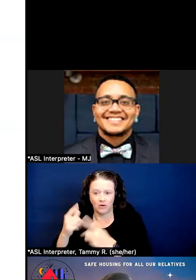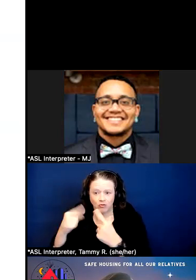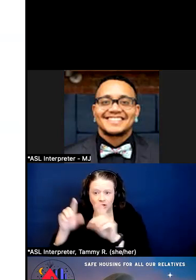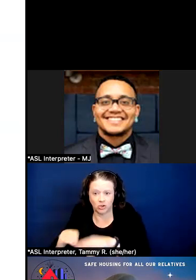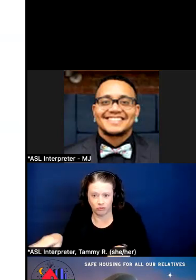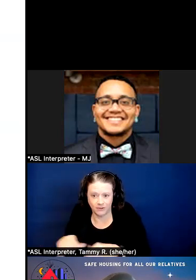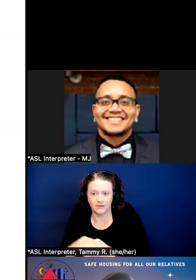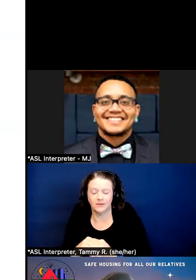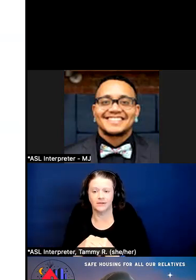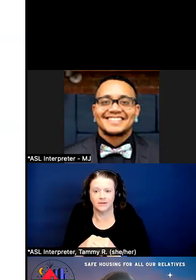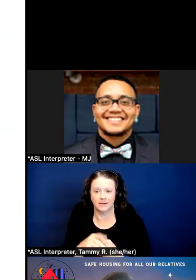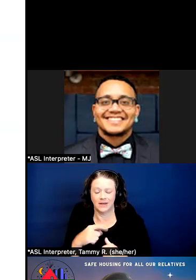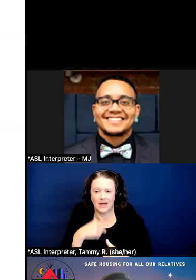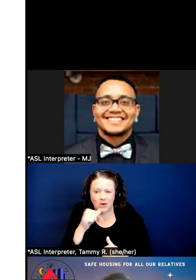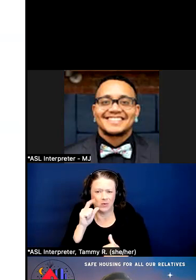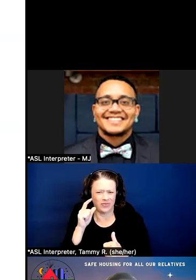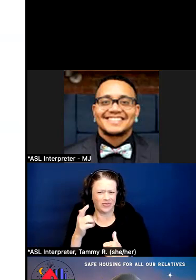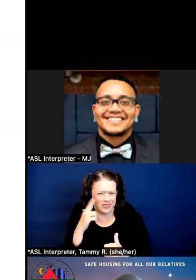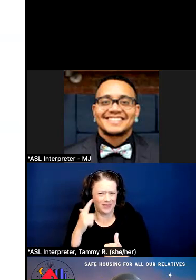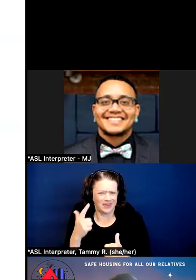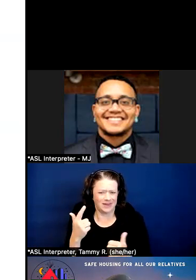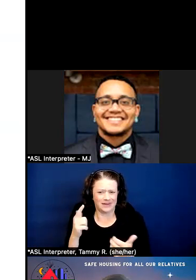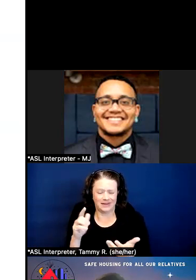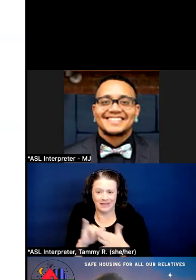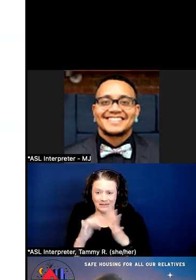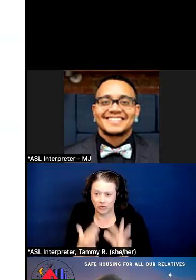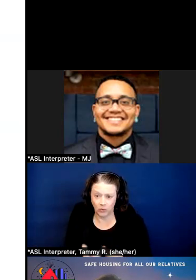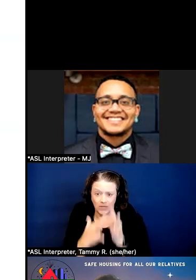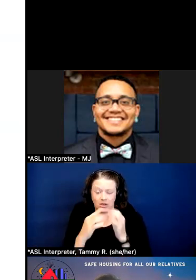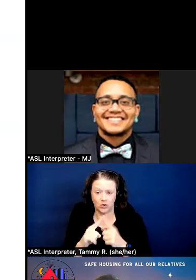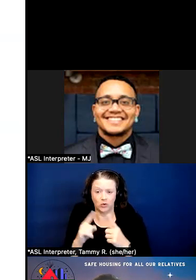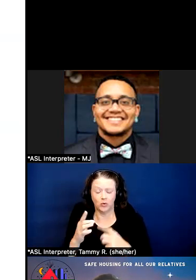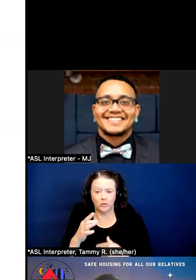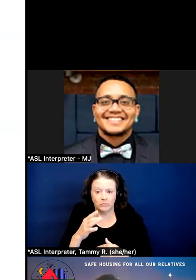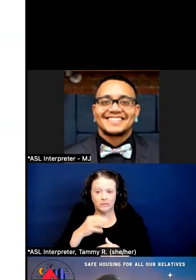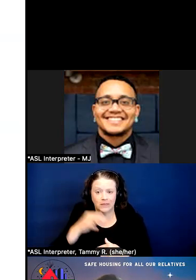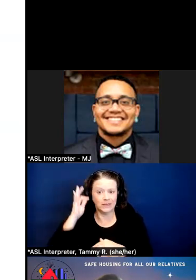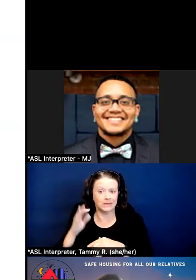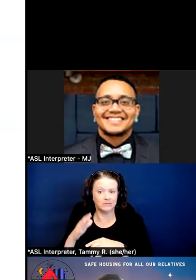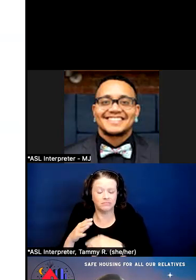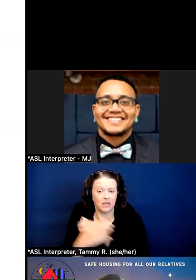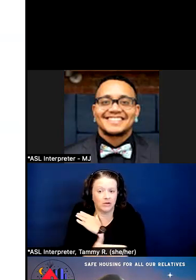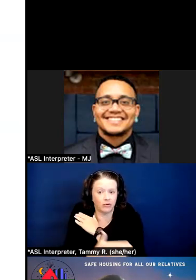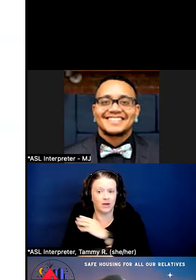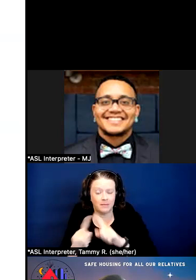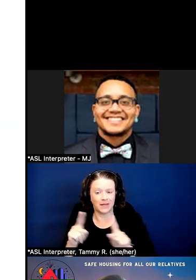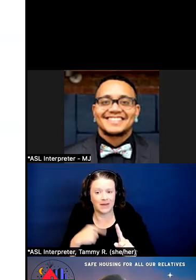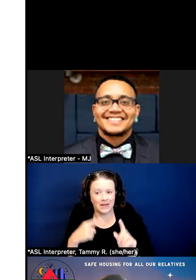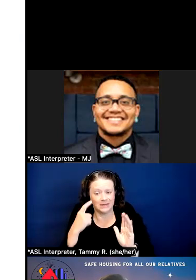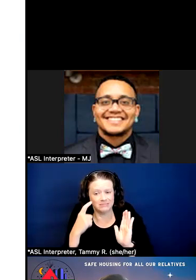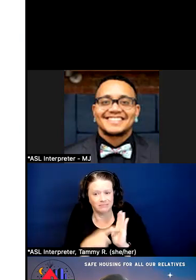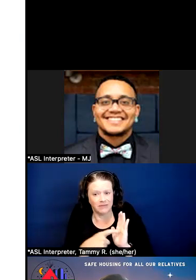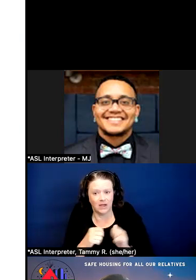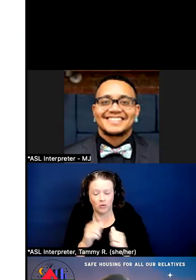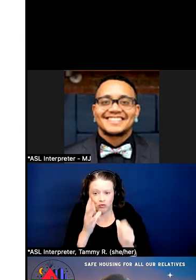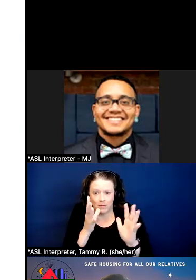And I don't believe this to be necessarily unique to Indian country, but I do think that it's worth noting. Grandmothers appeared